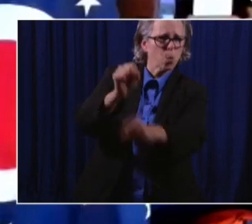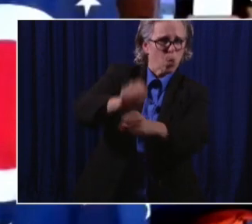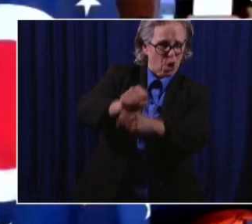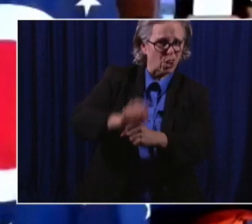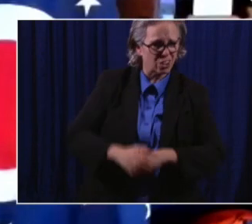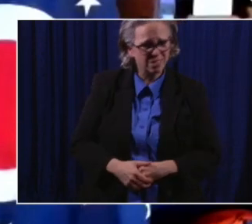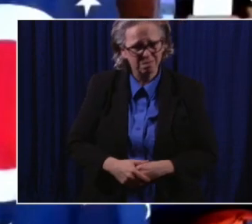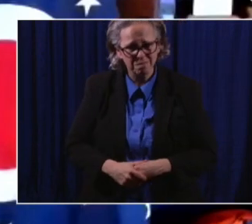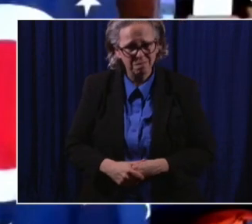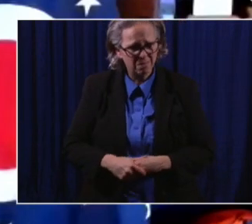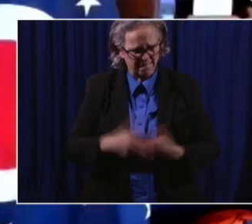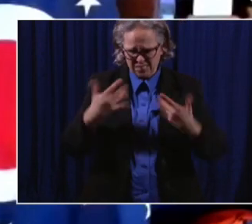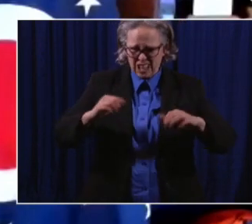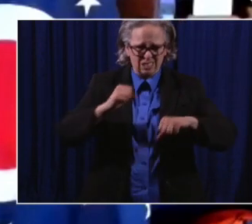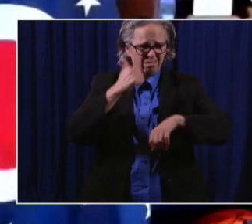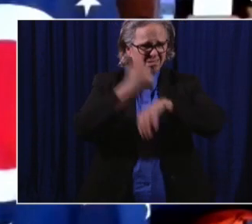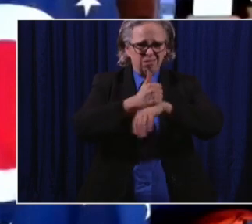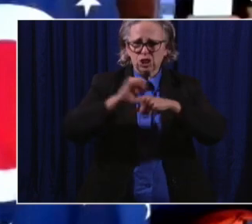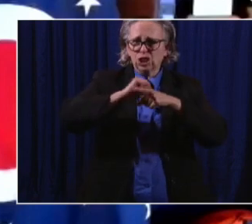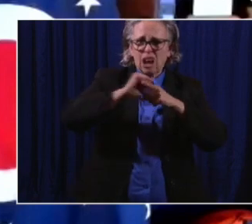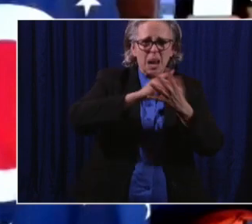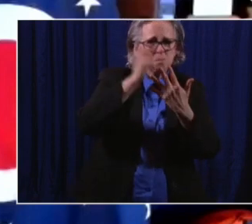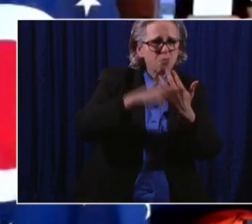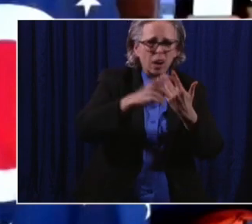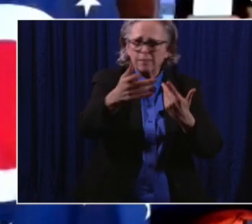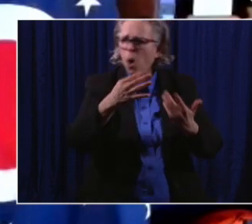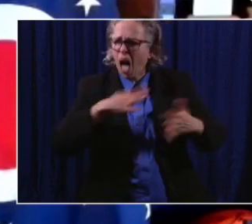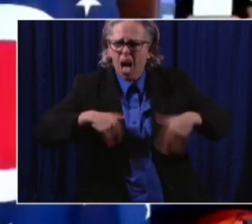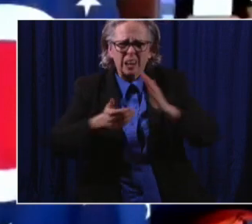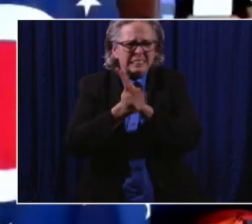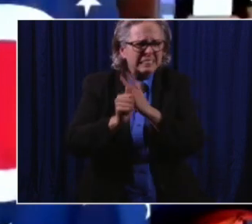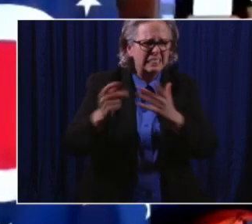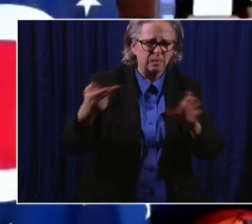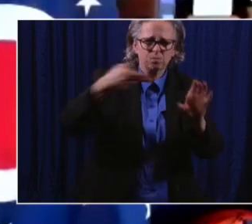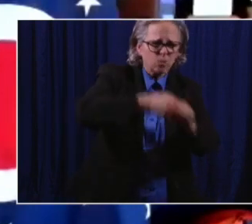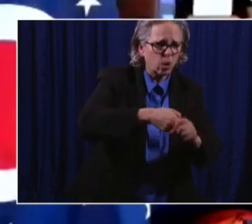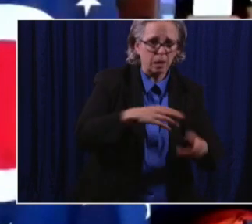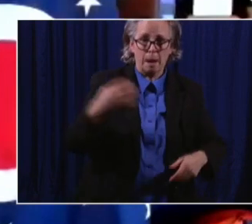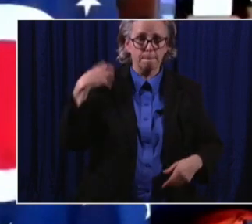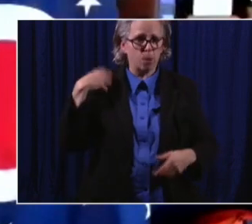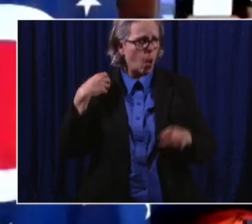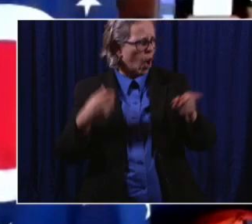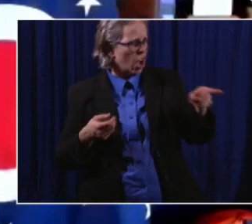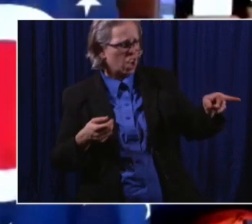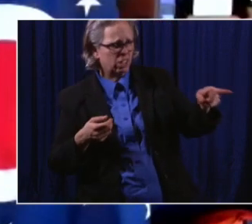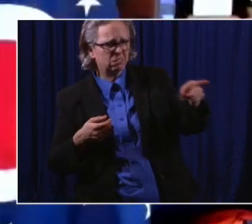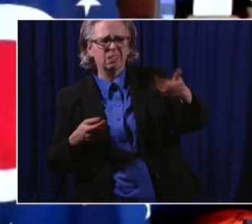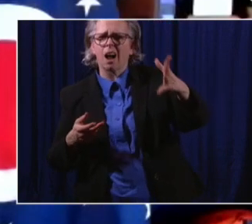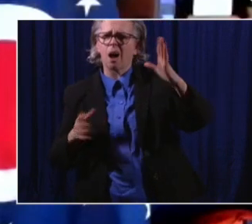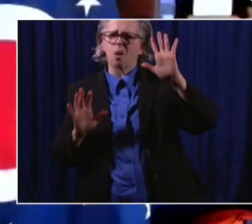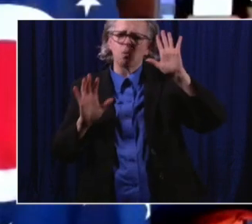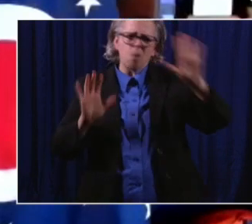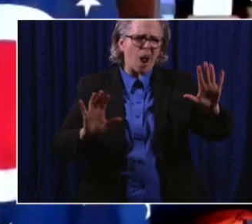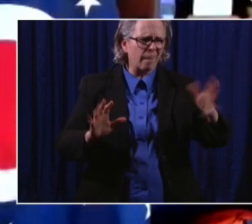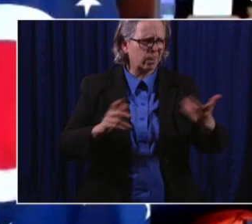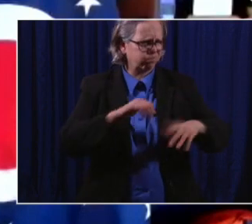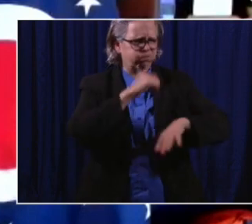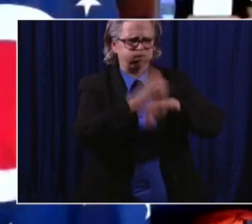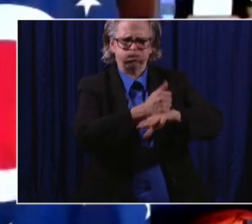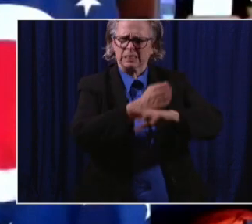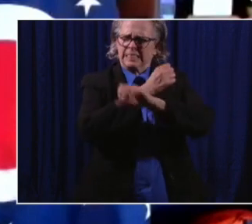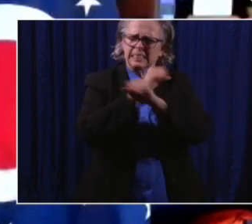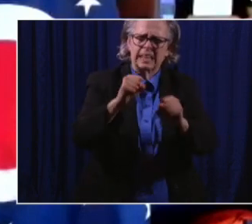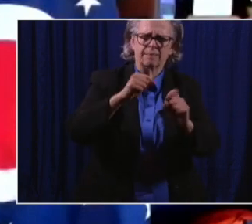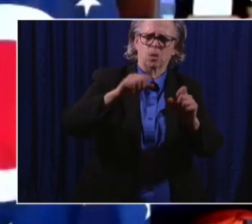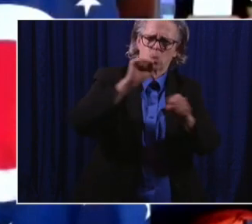programs available also on that site, and the employers of our state have done a great job at creating safe environments for employees